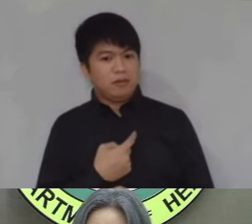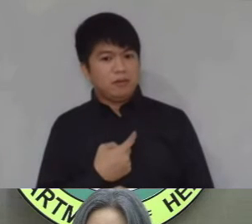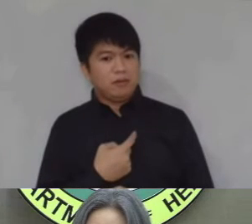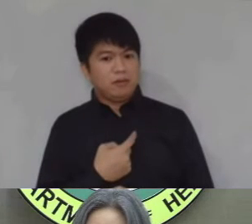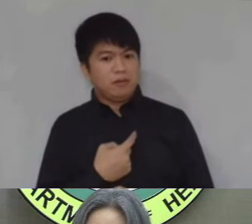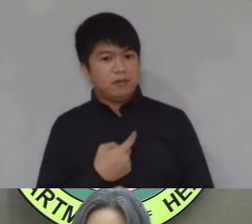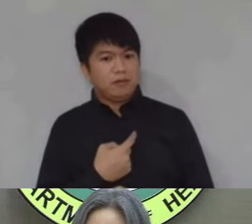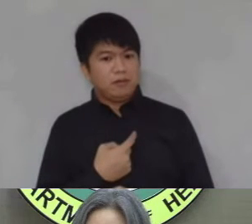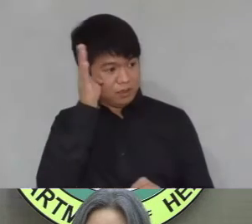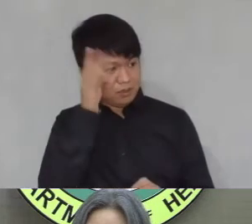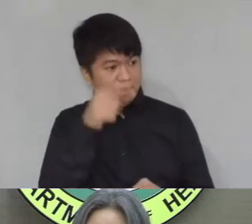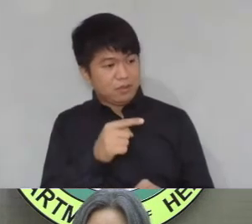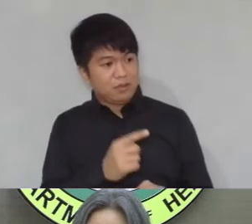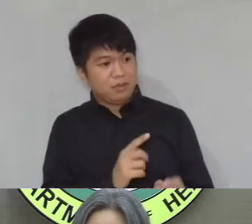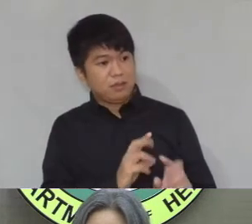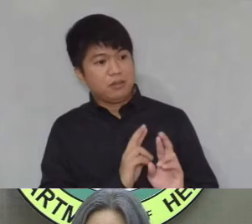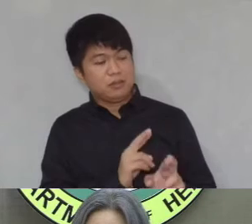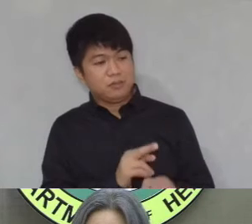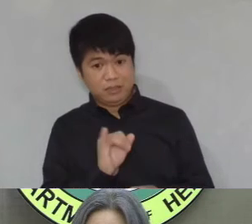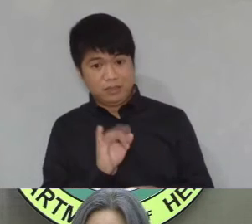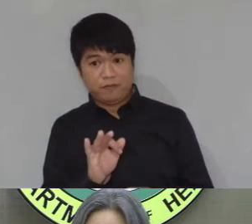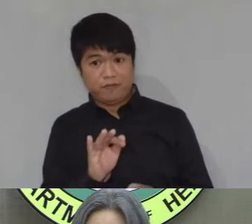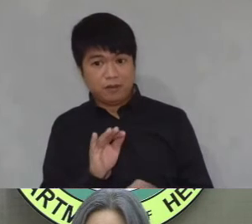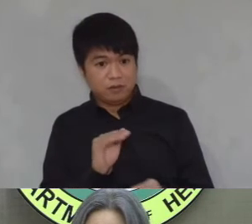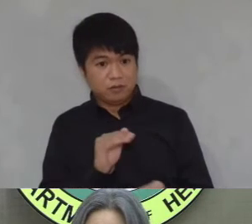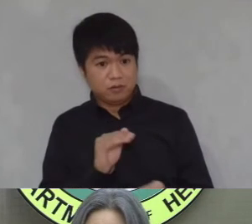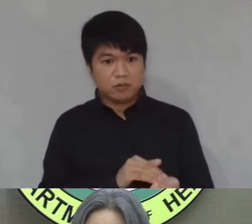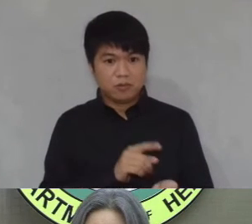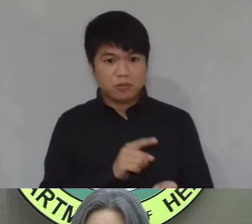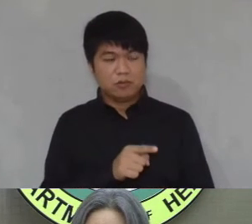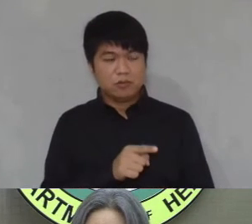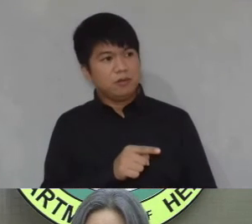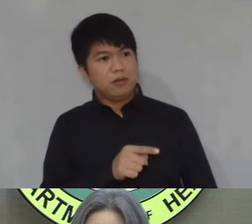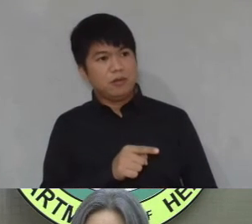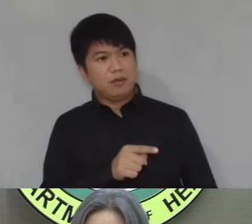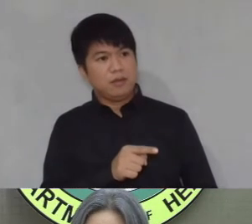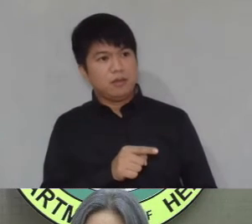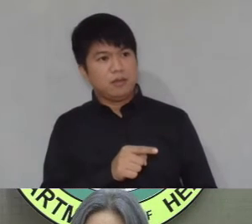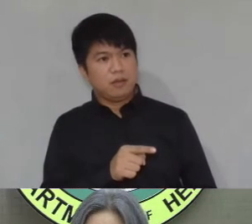Dr. Benny's response, if the doctor is ascertained,